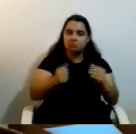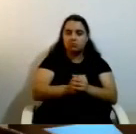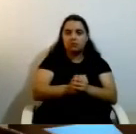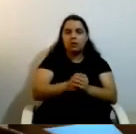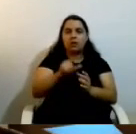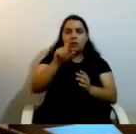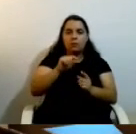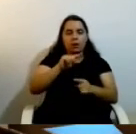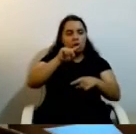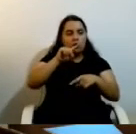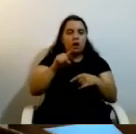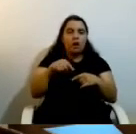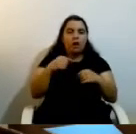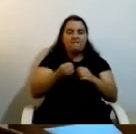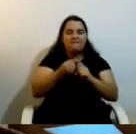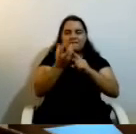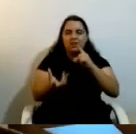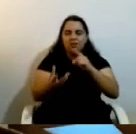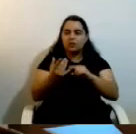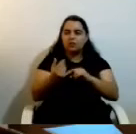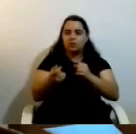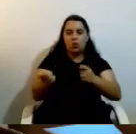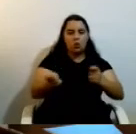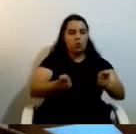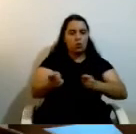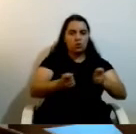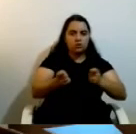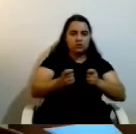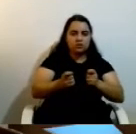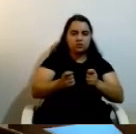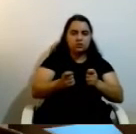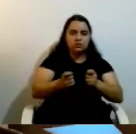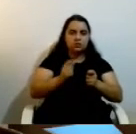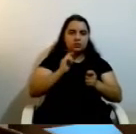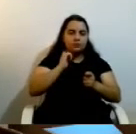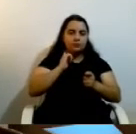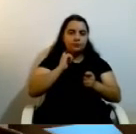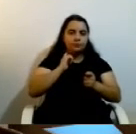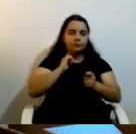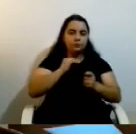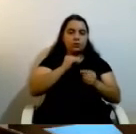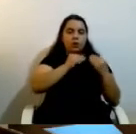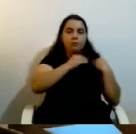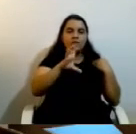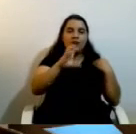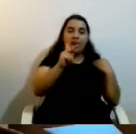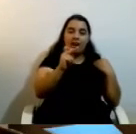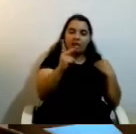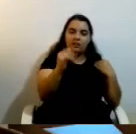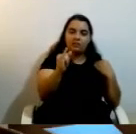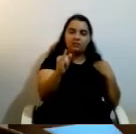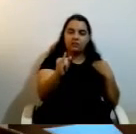that run these CAVIs have been managing residential institutions for